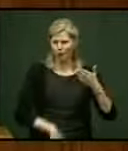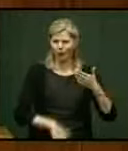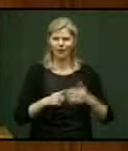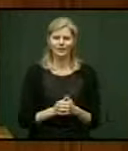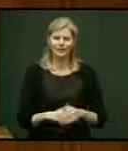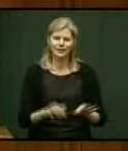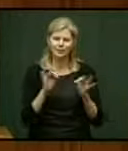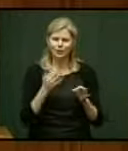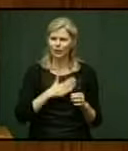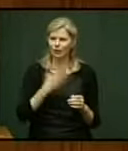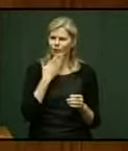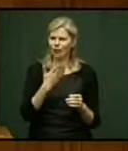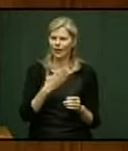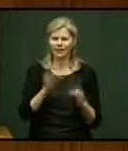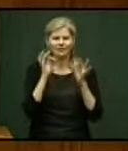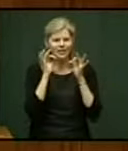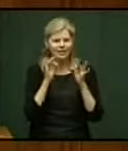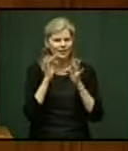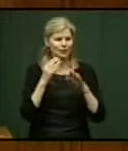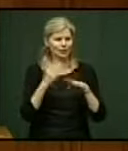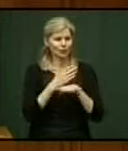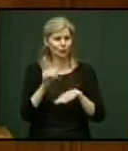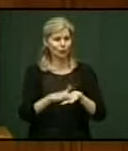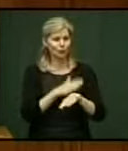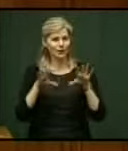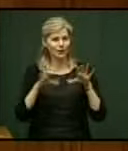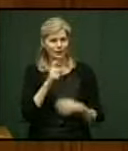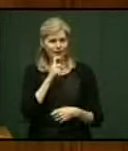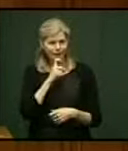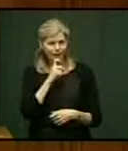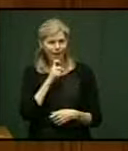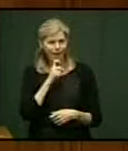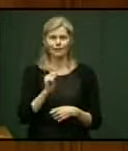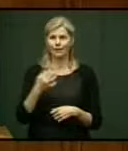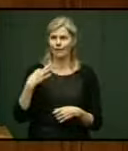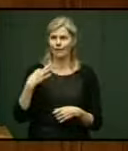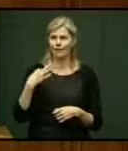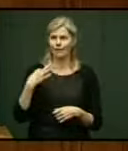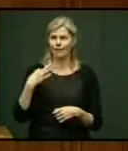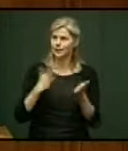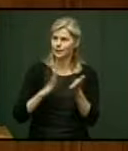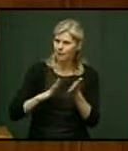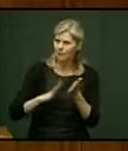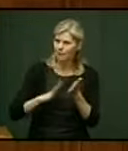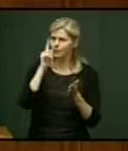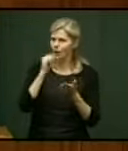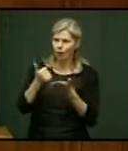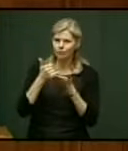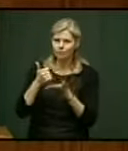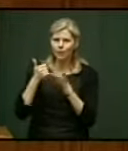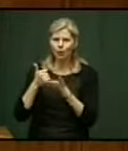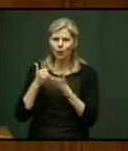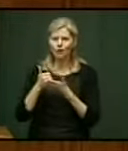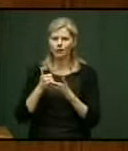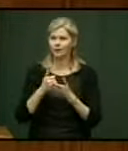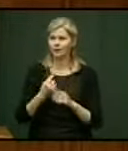and tireless efforts of Green Party staff, volunteers, members, and supporters who achieved an unprecedented result